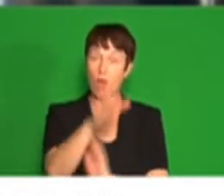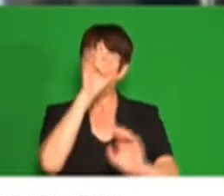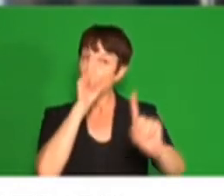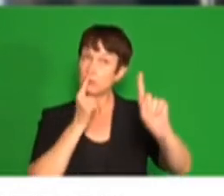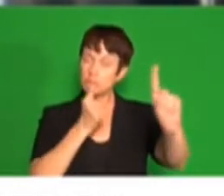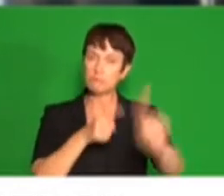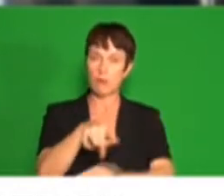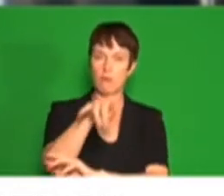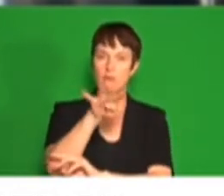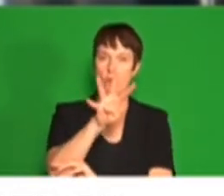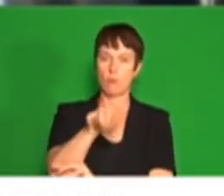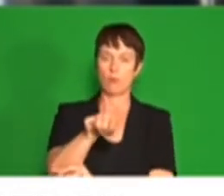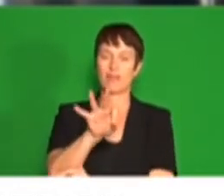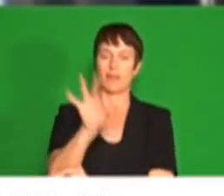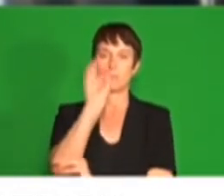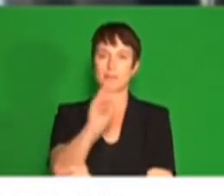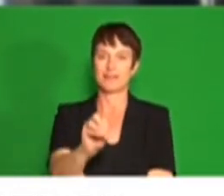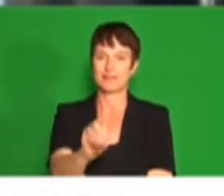4.3%.